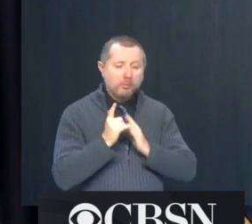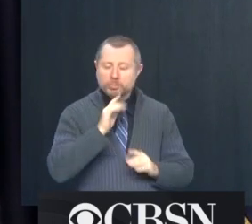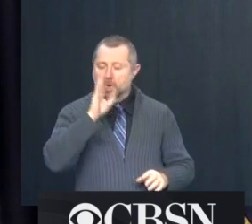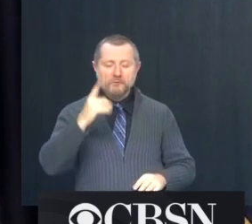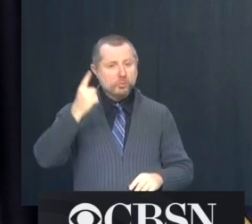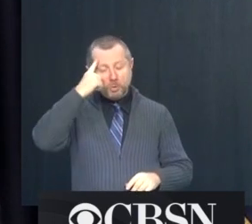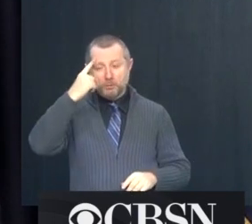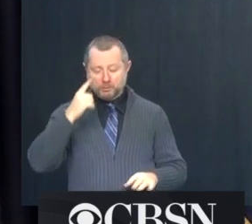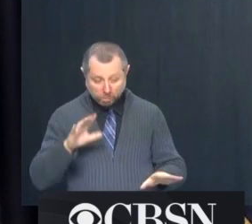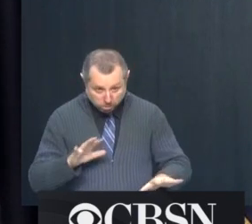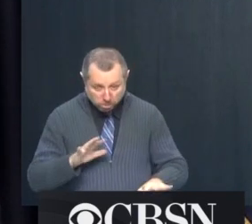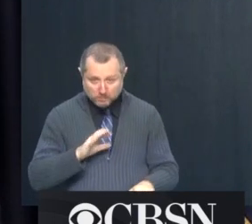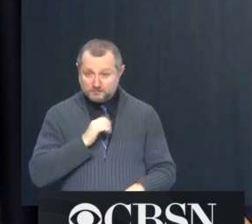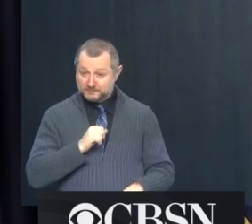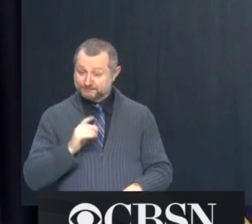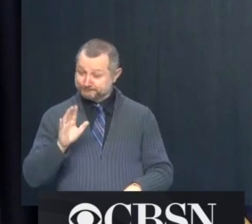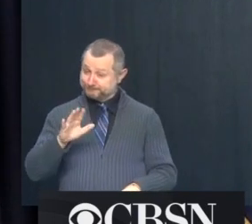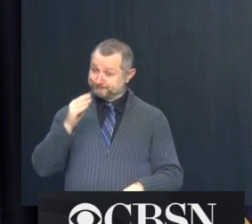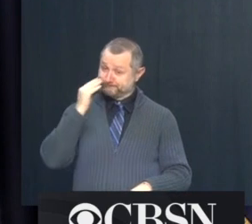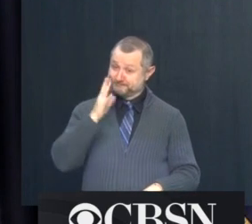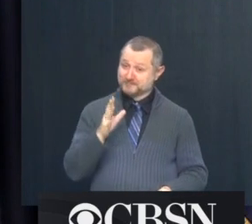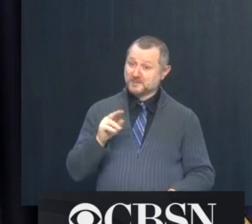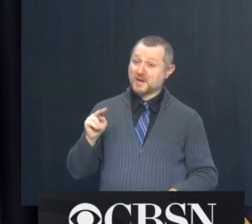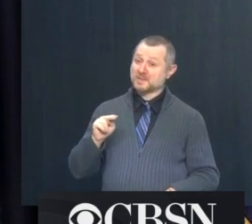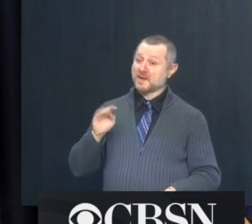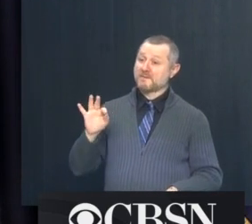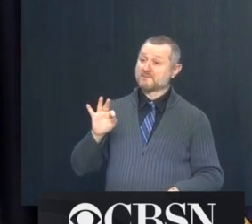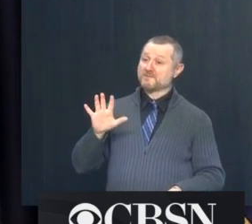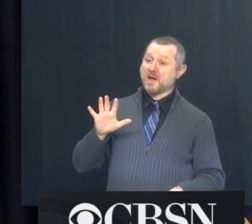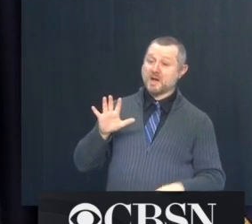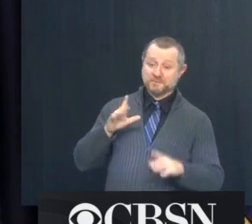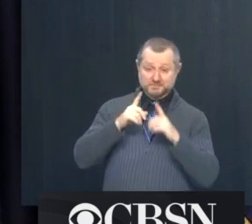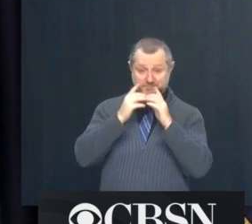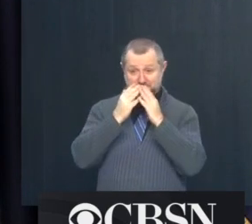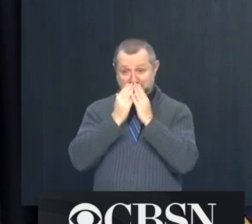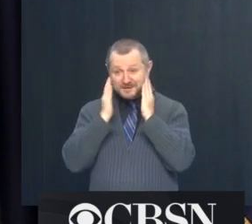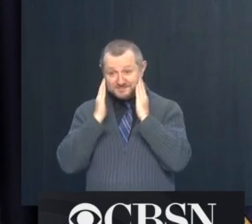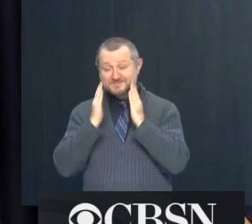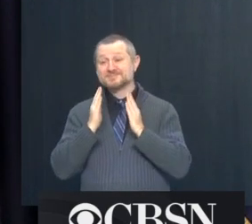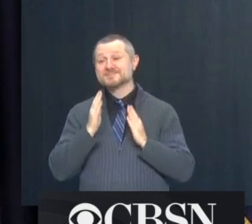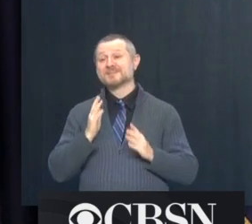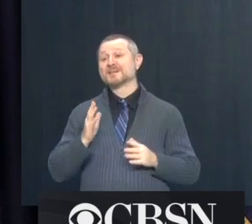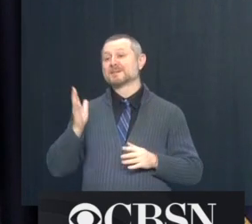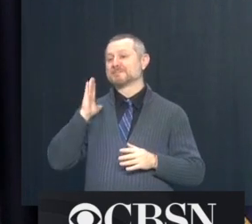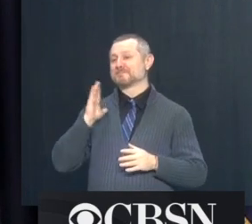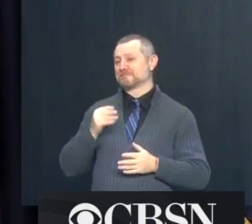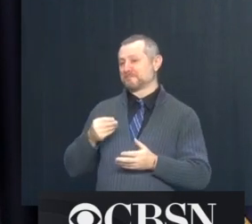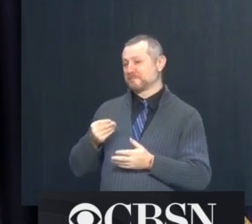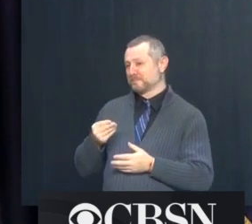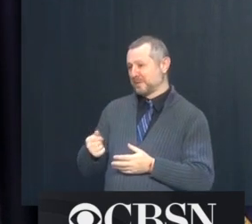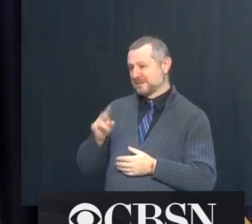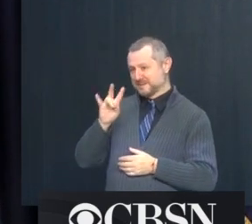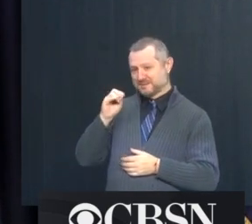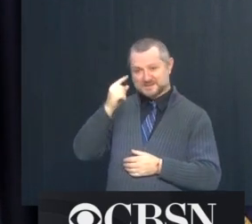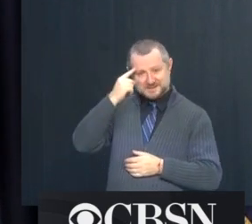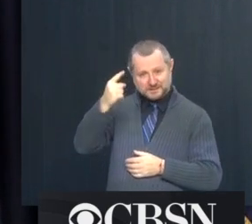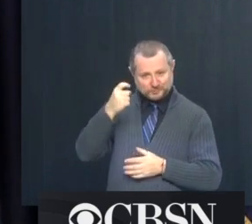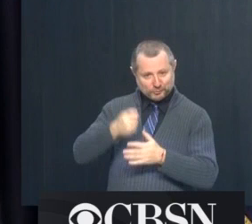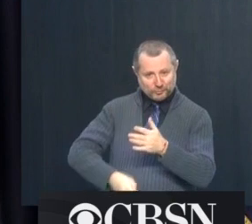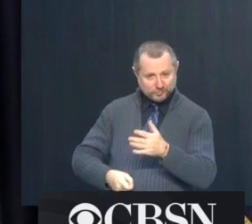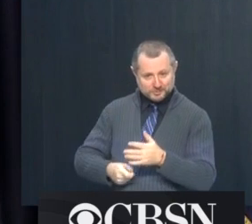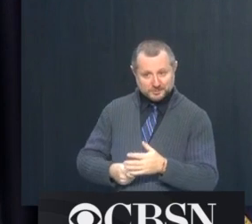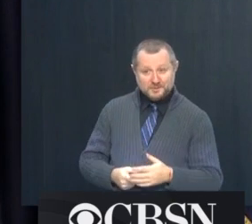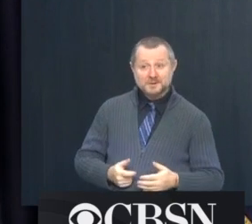A mask, by the way, N95, that we were paying 70 cents for pre-pandemic, we were